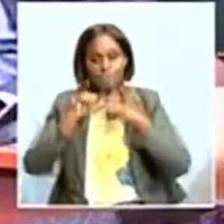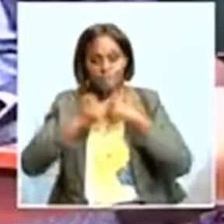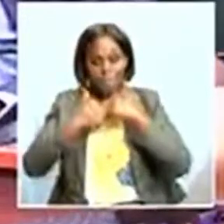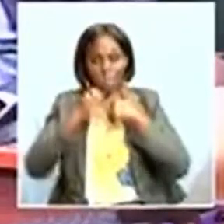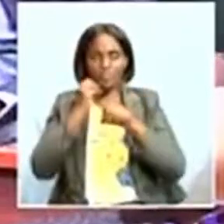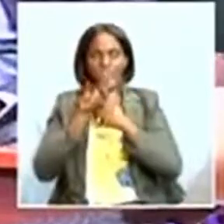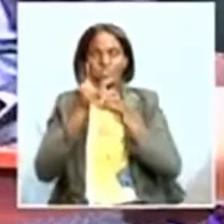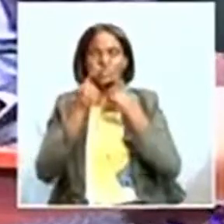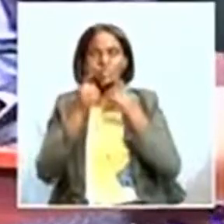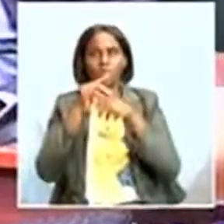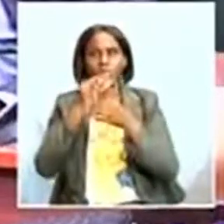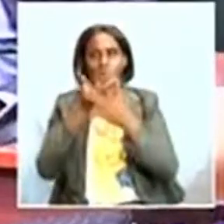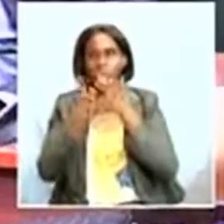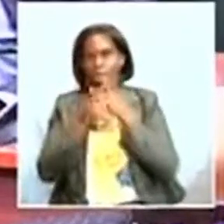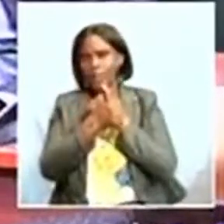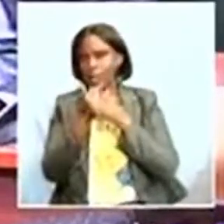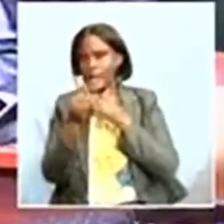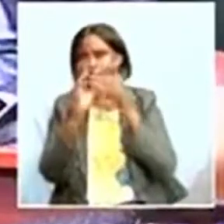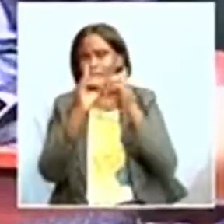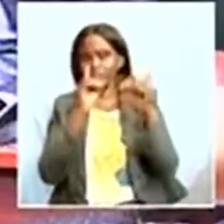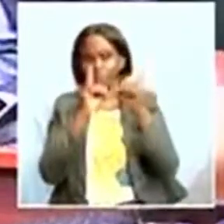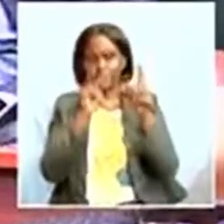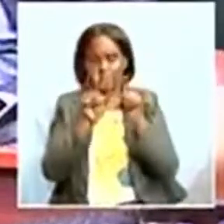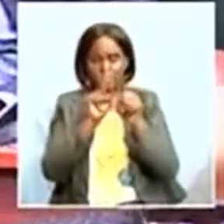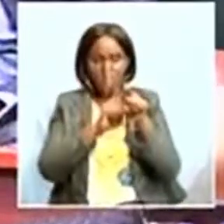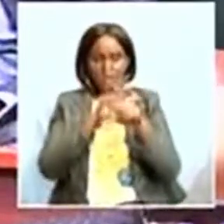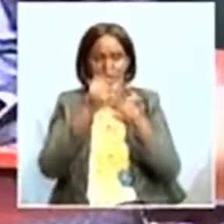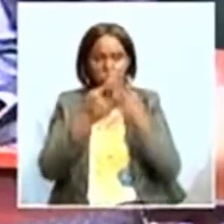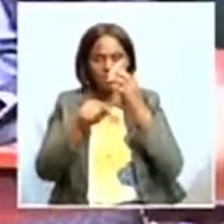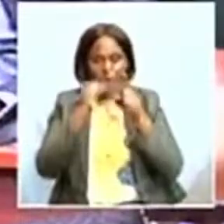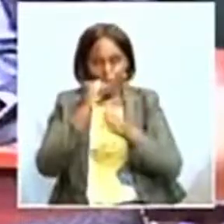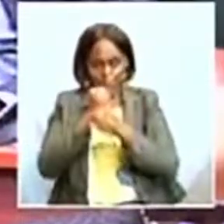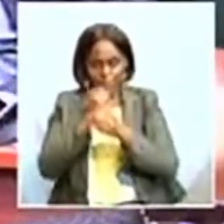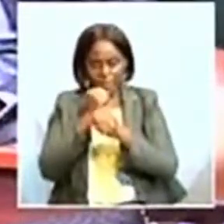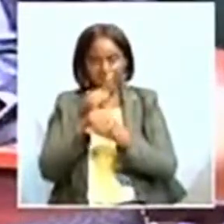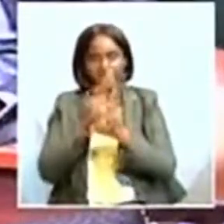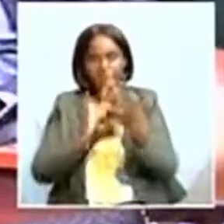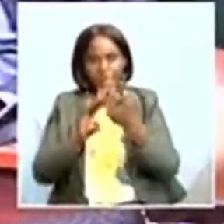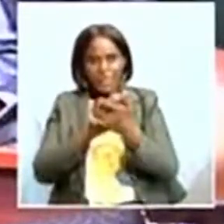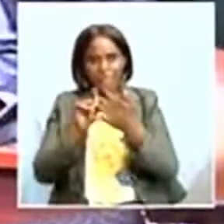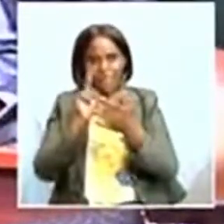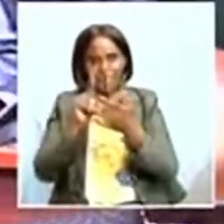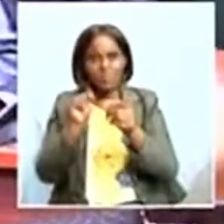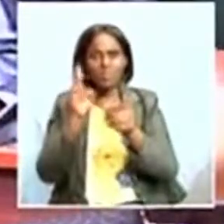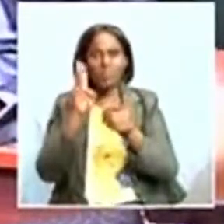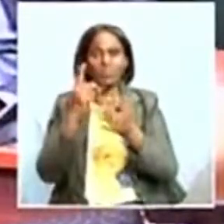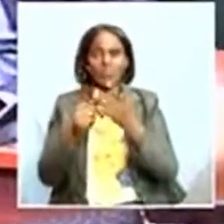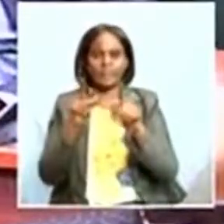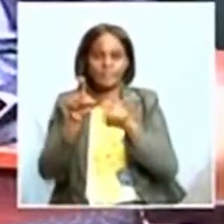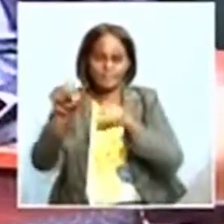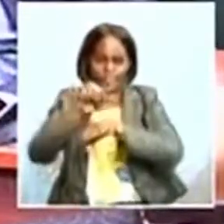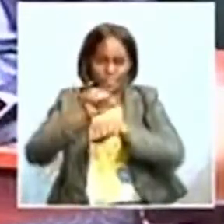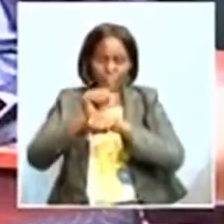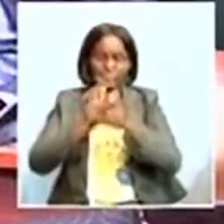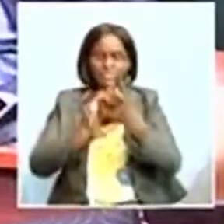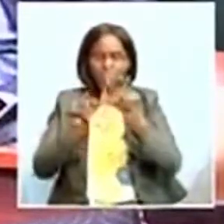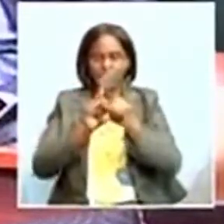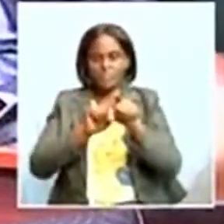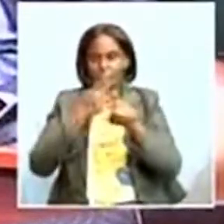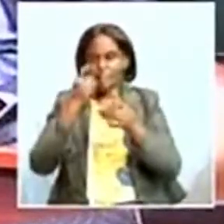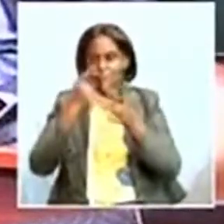said all those distances, those which were doing basic and then in those secondary schools, they